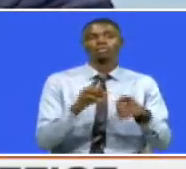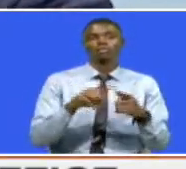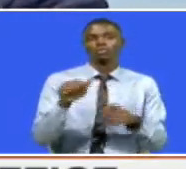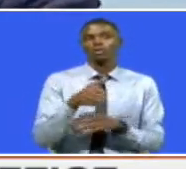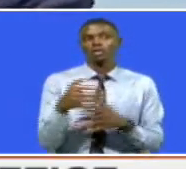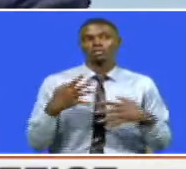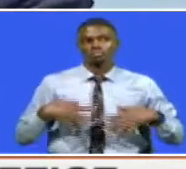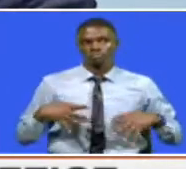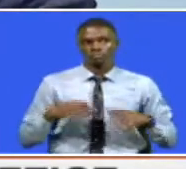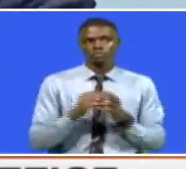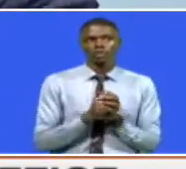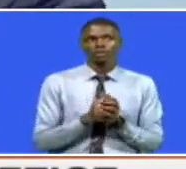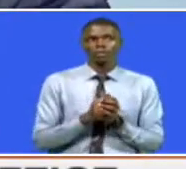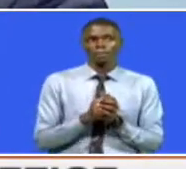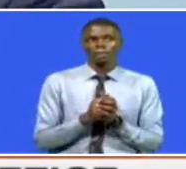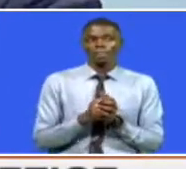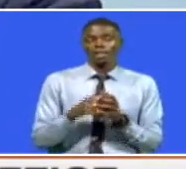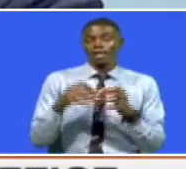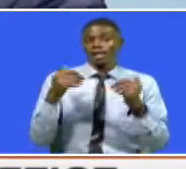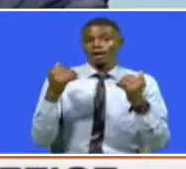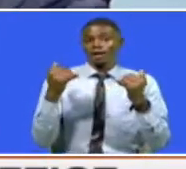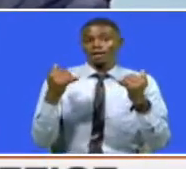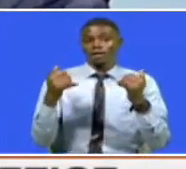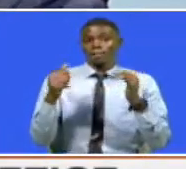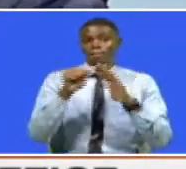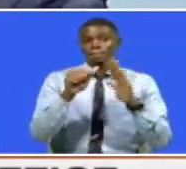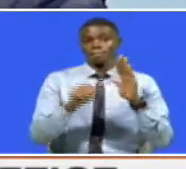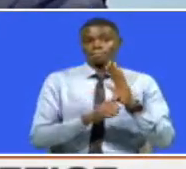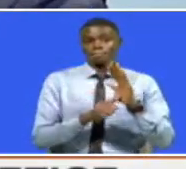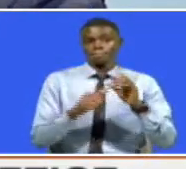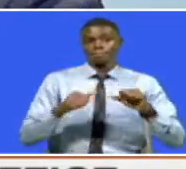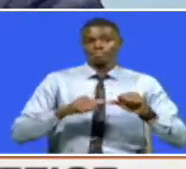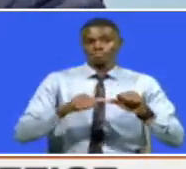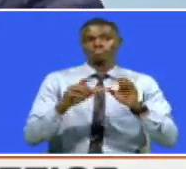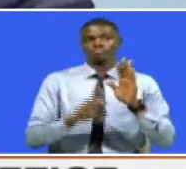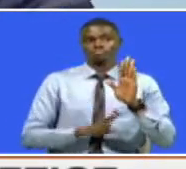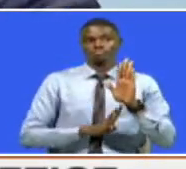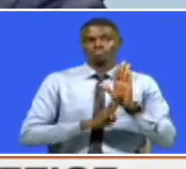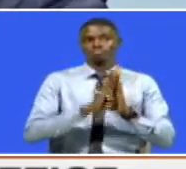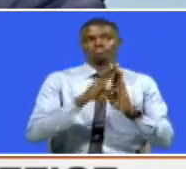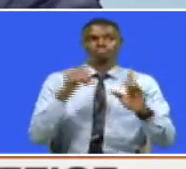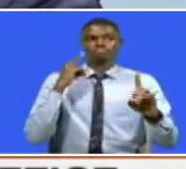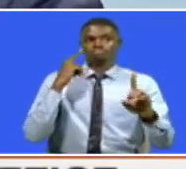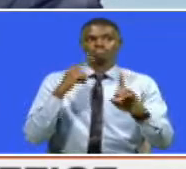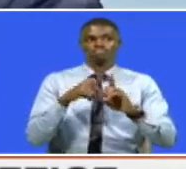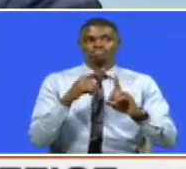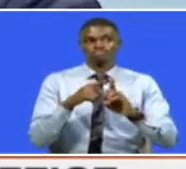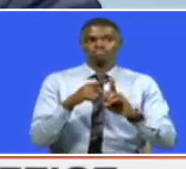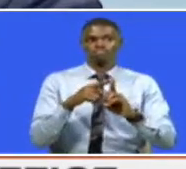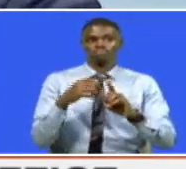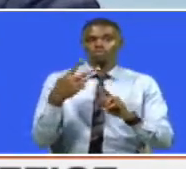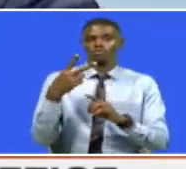global development agenda is today anchored on the sustainable development goals at continental level